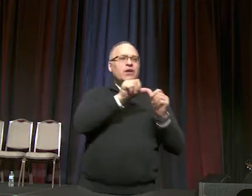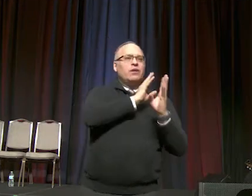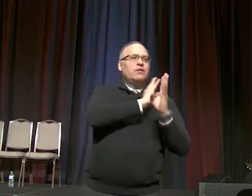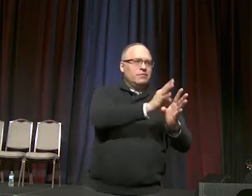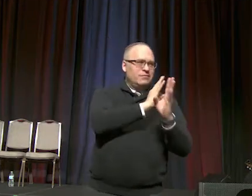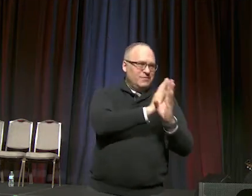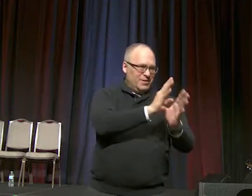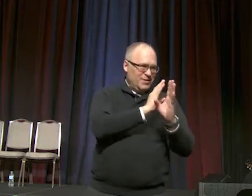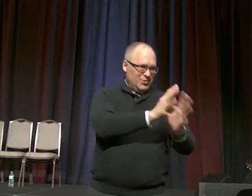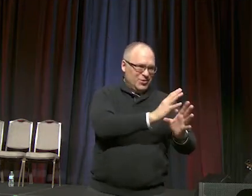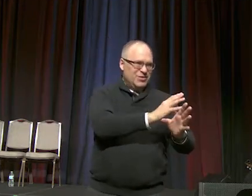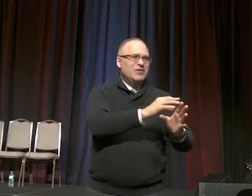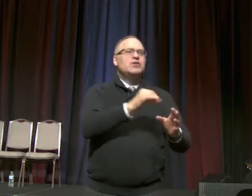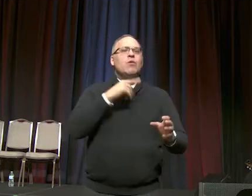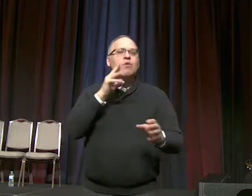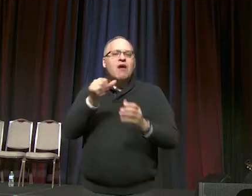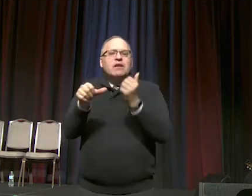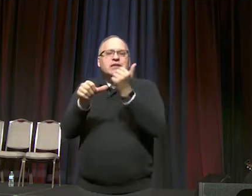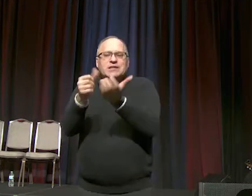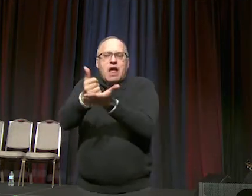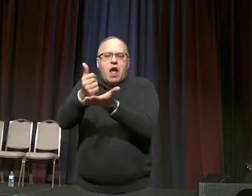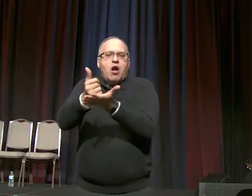having everyone come through that area.